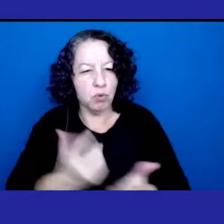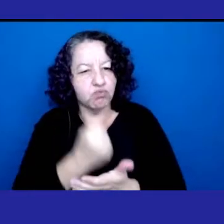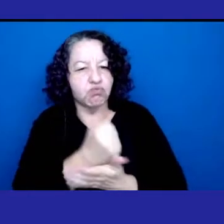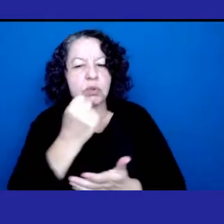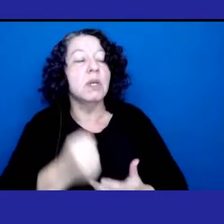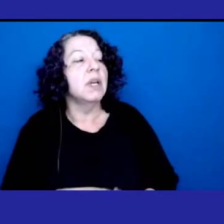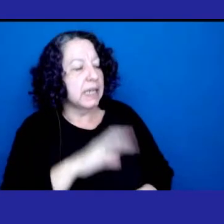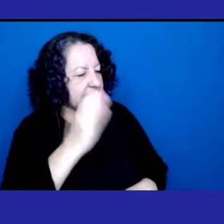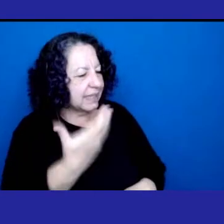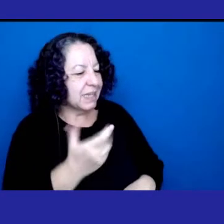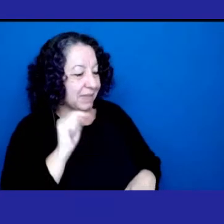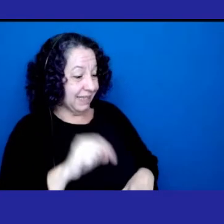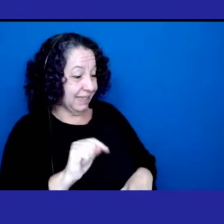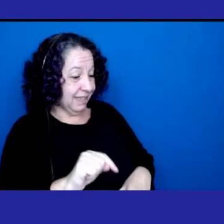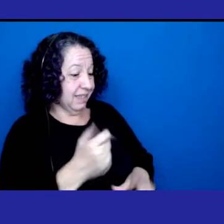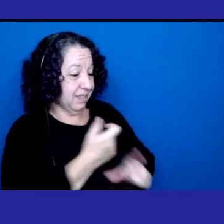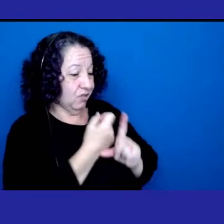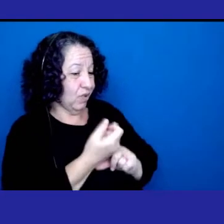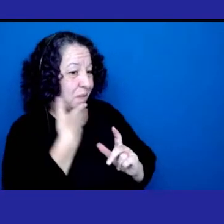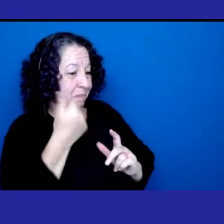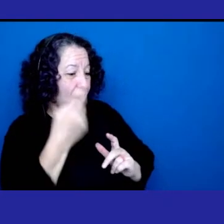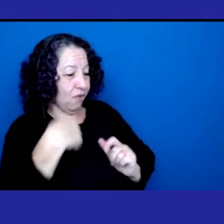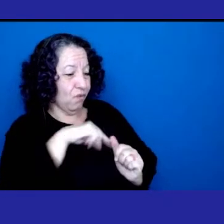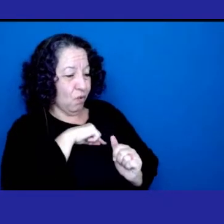better to send the